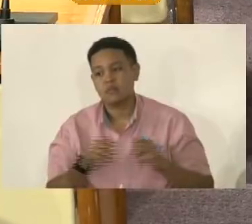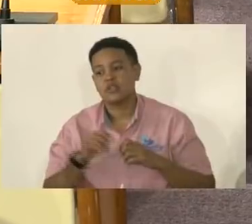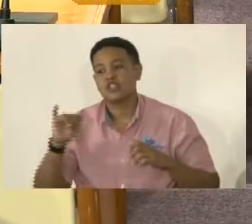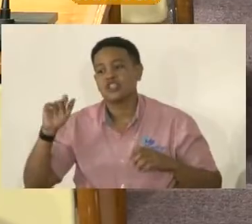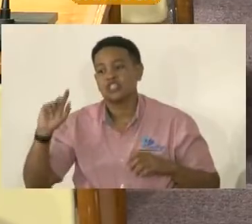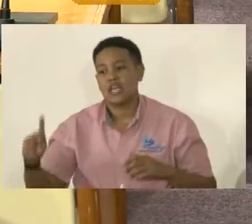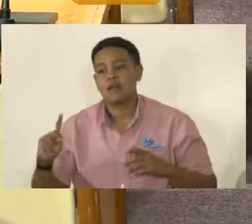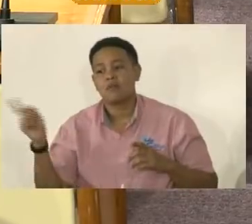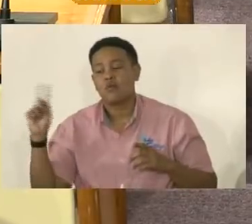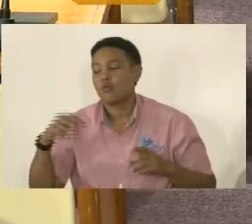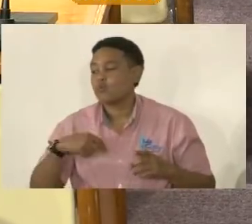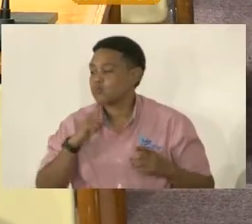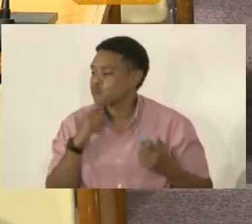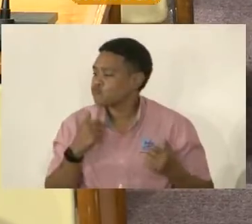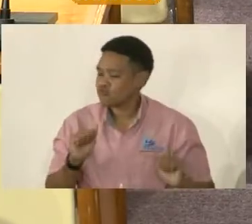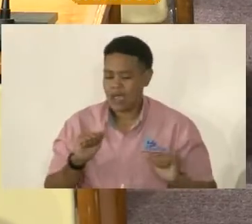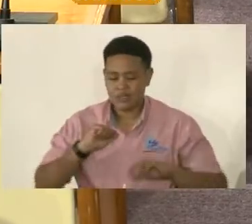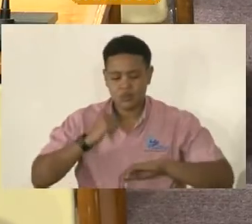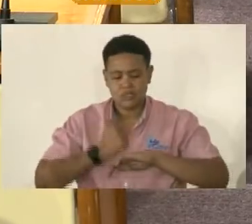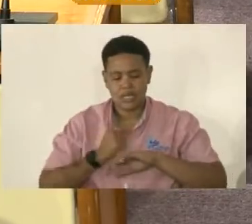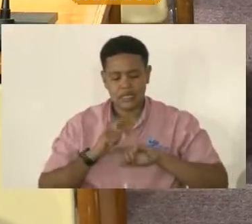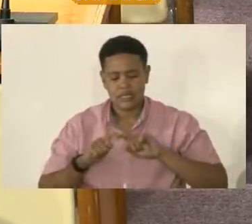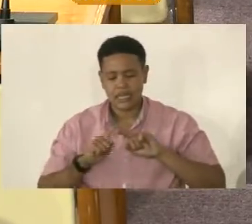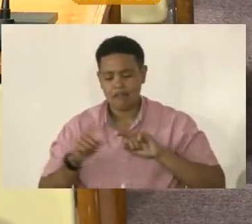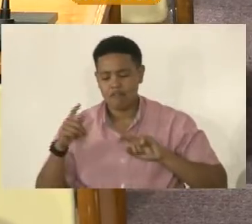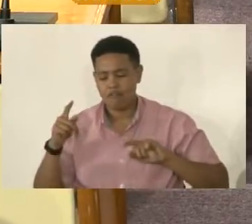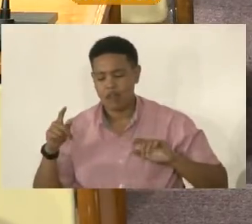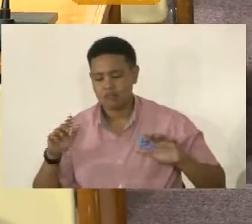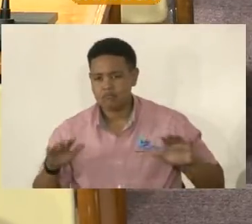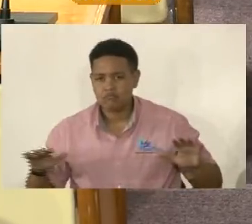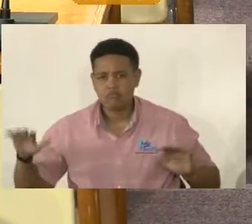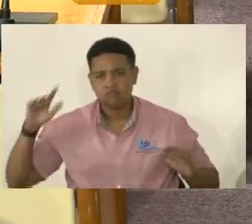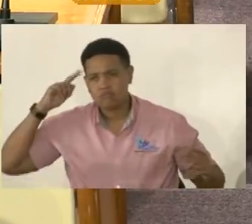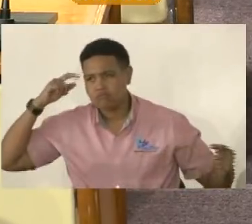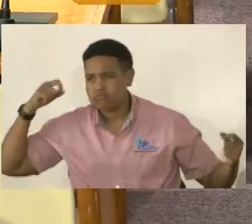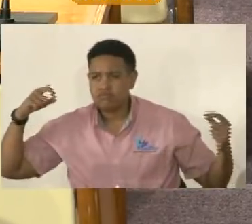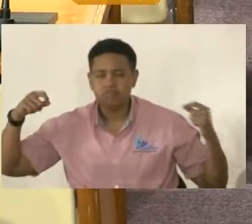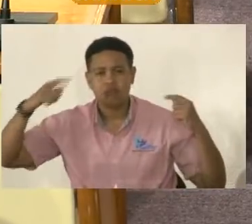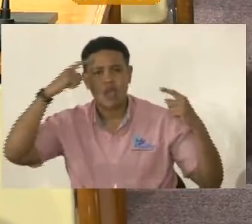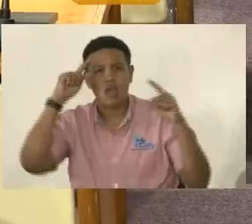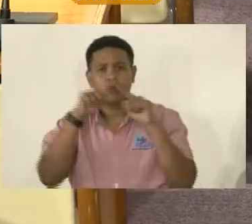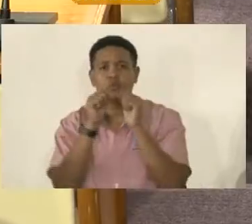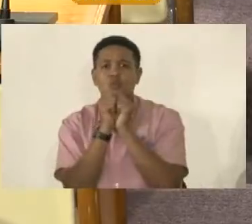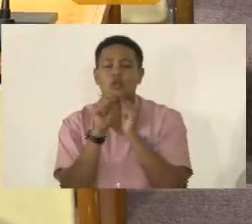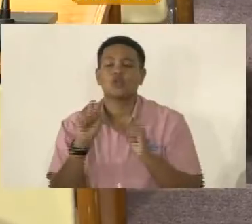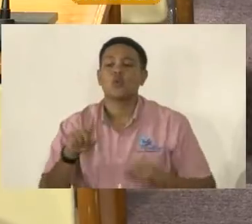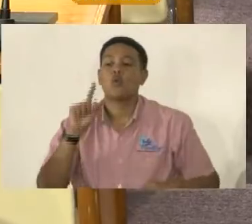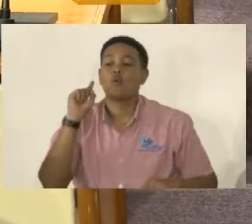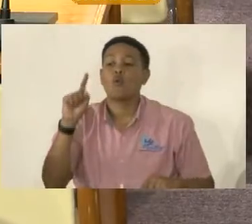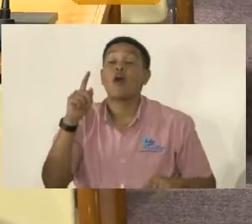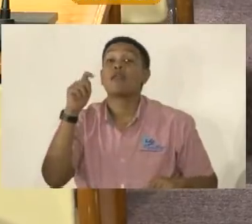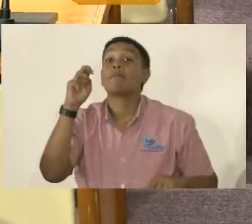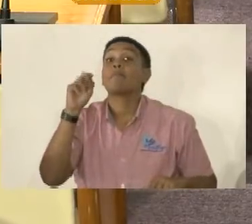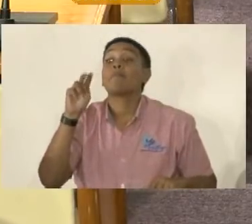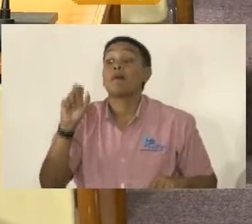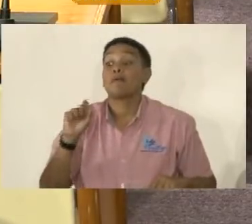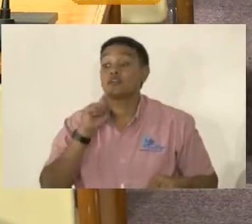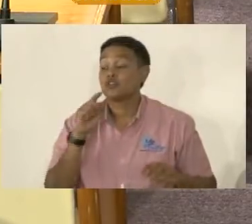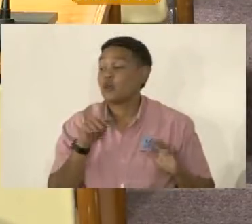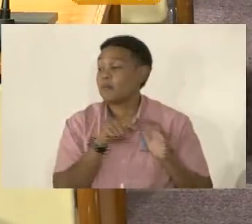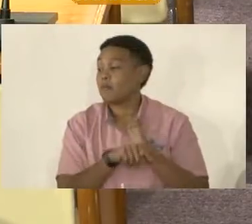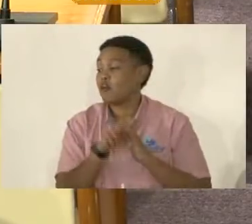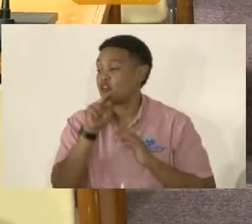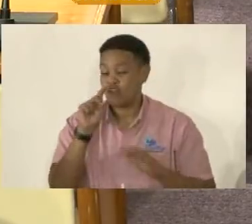Party, where we were trying to set parameters that we would agree on as a country. One of those parameters is that murder